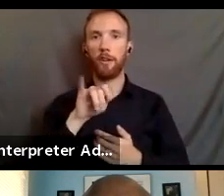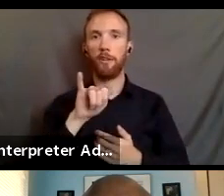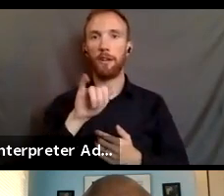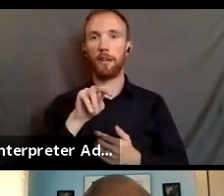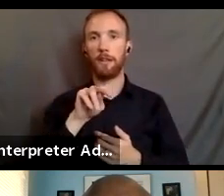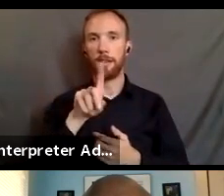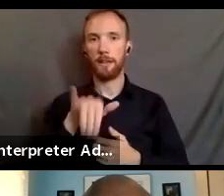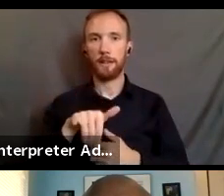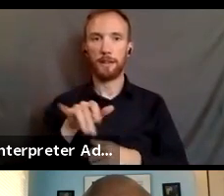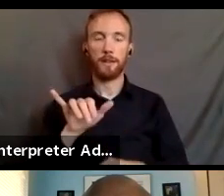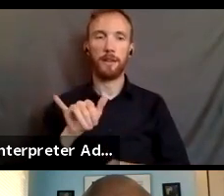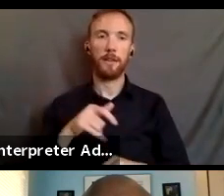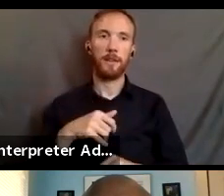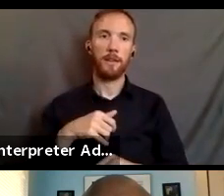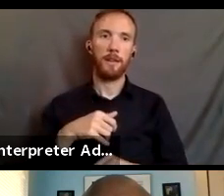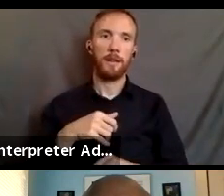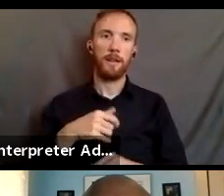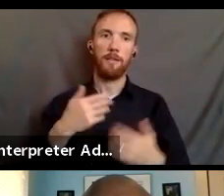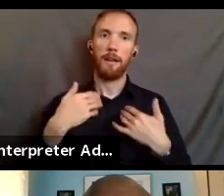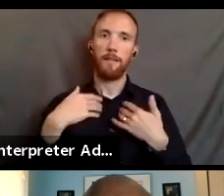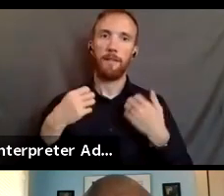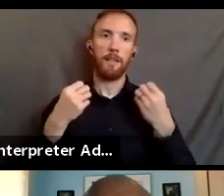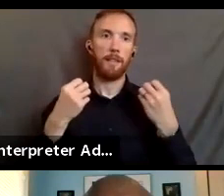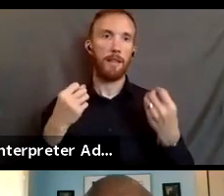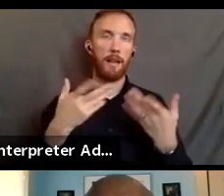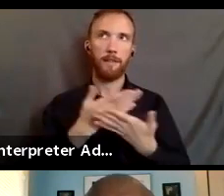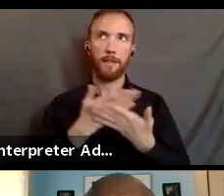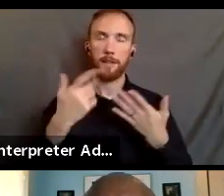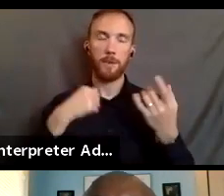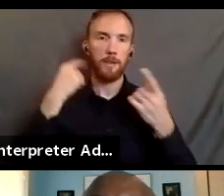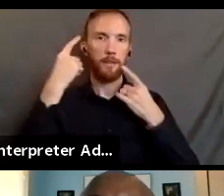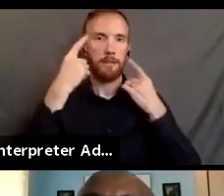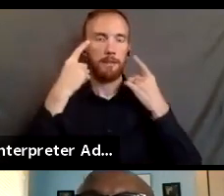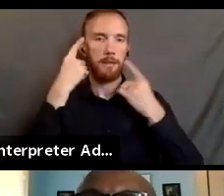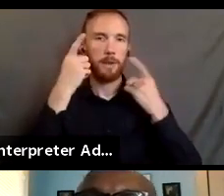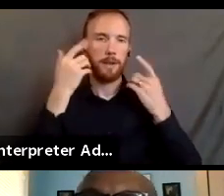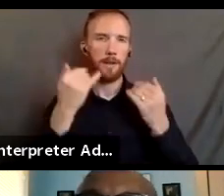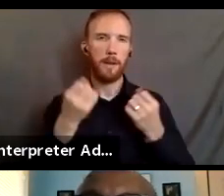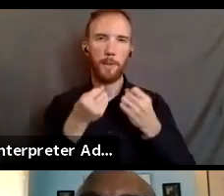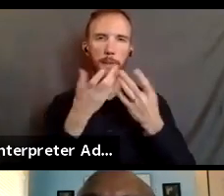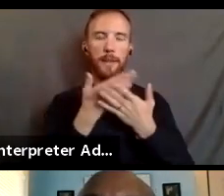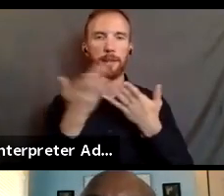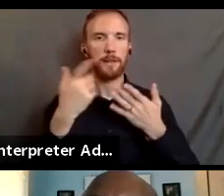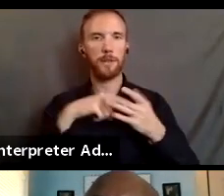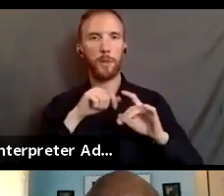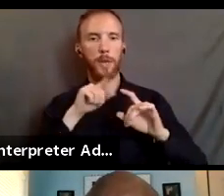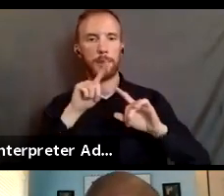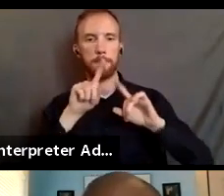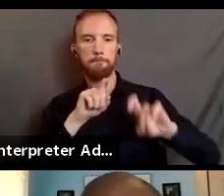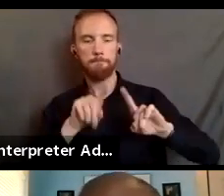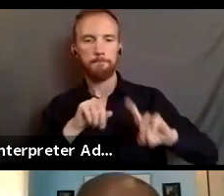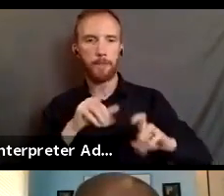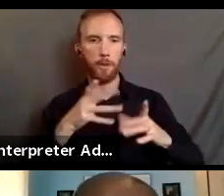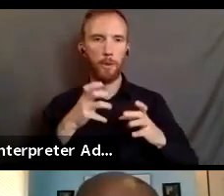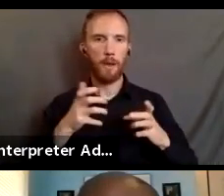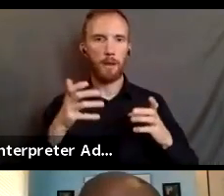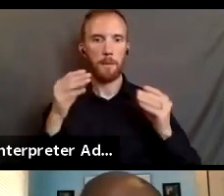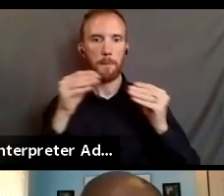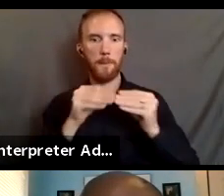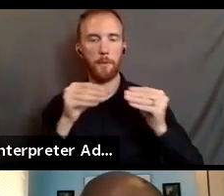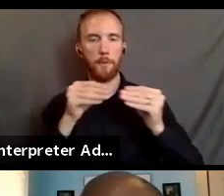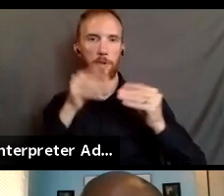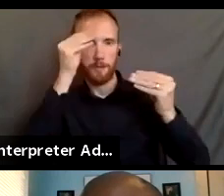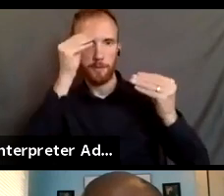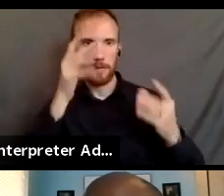have a very inquisitive mind there's a lot of things that we are inquiring a lot of information about uh certainly the